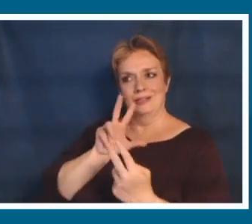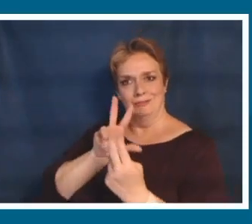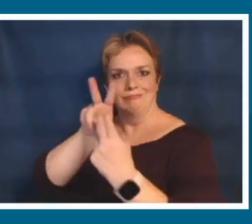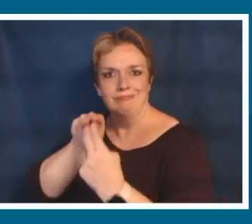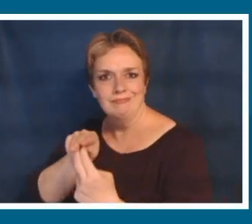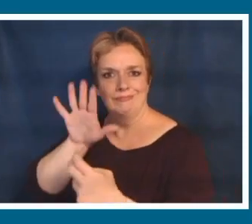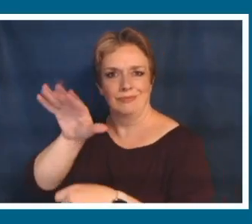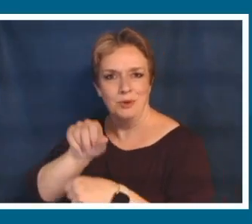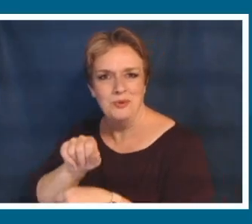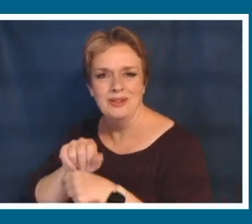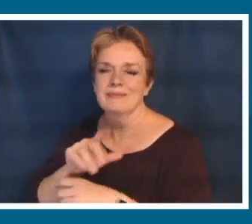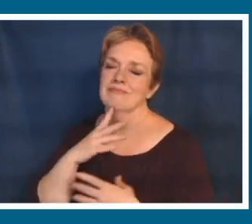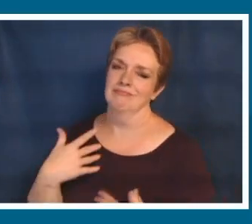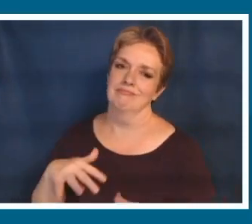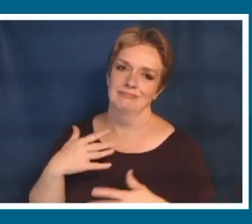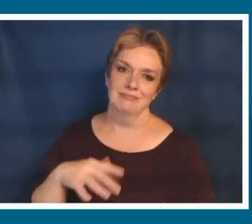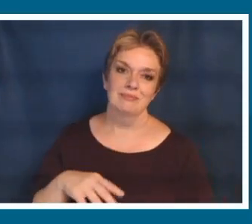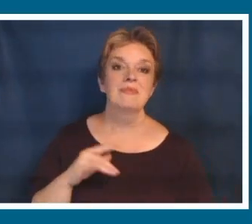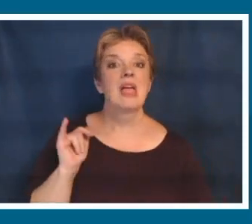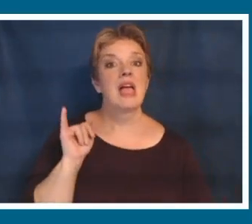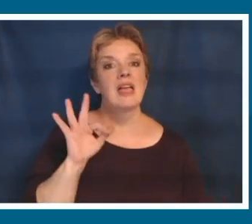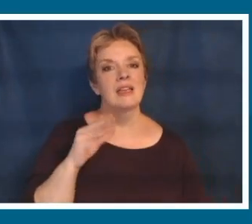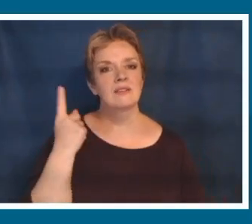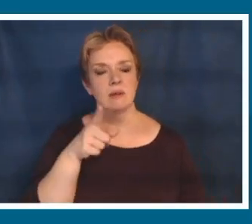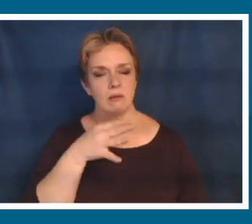interest that we don't talk about today.